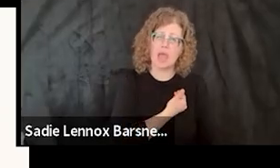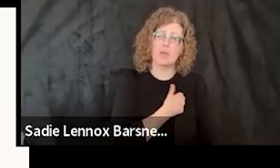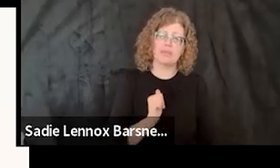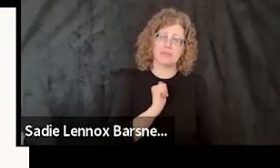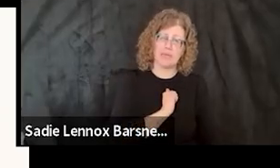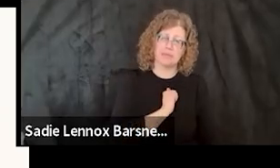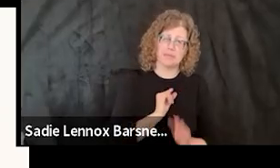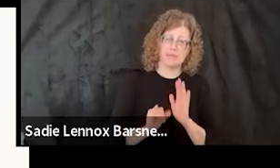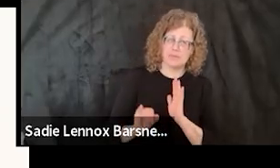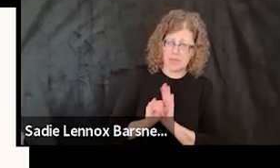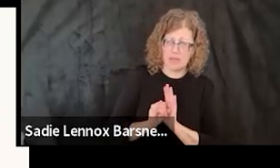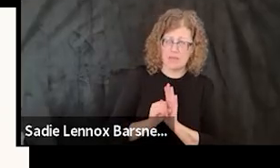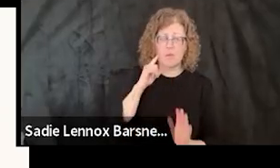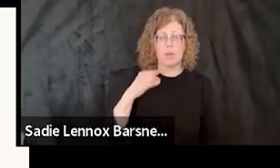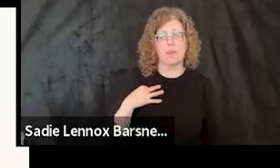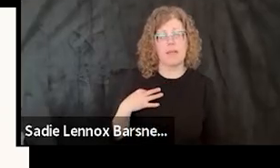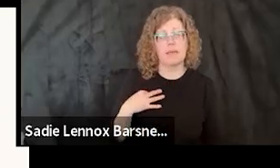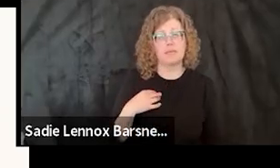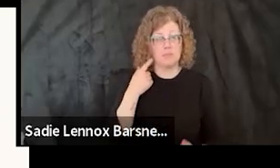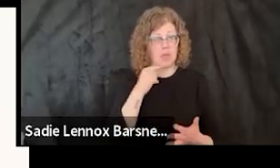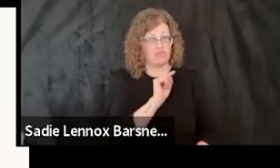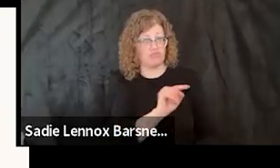Applicants who will be invited to fill out a